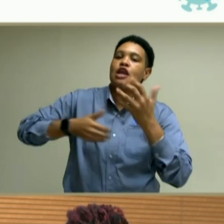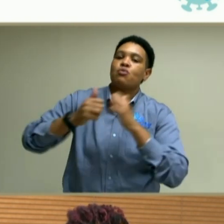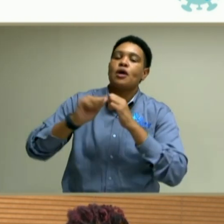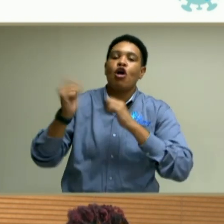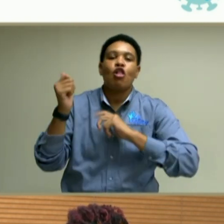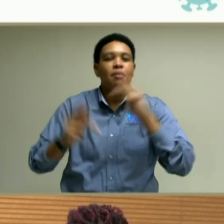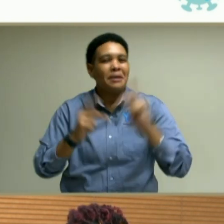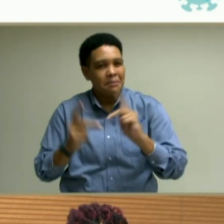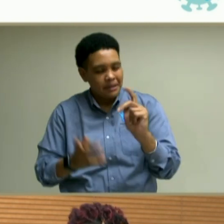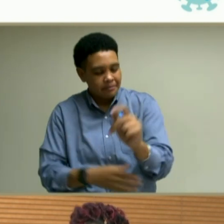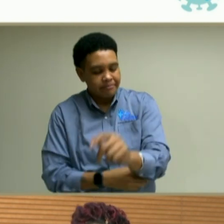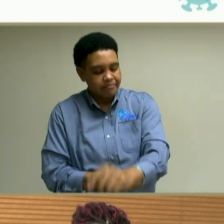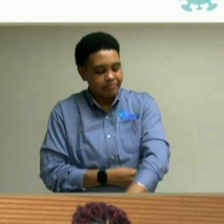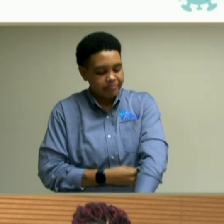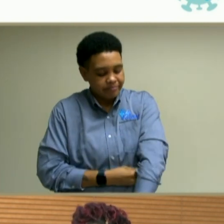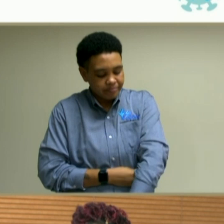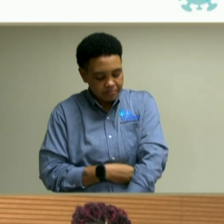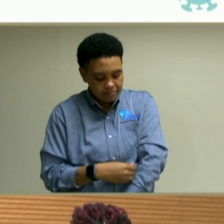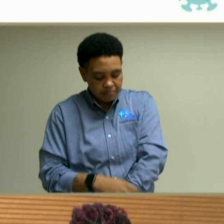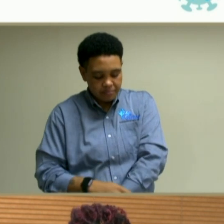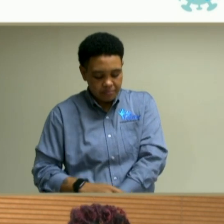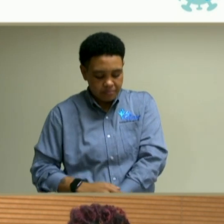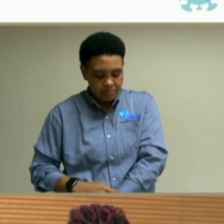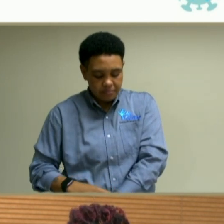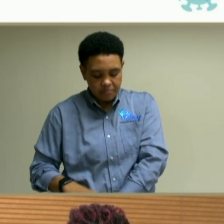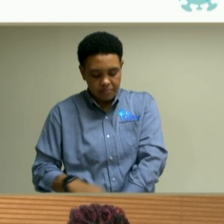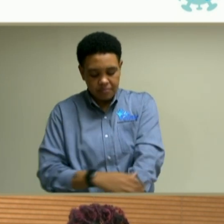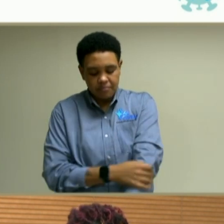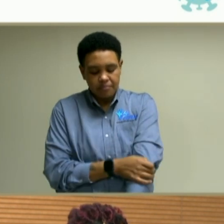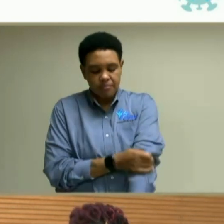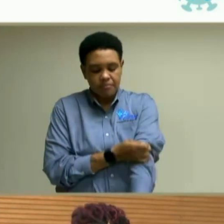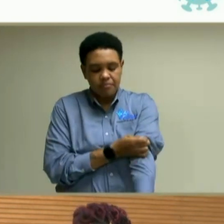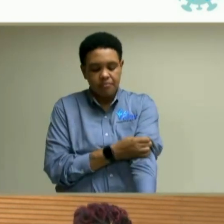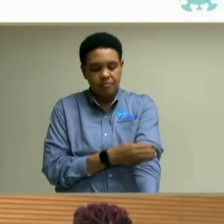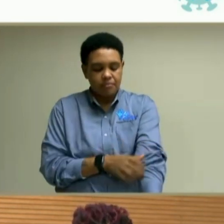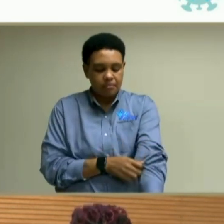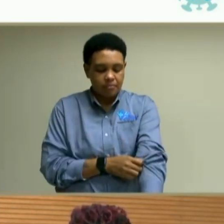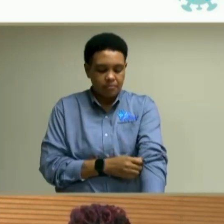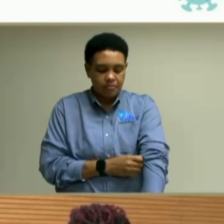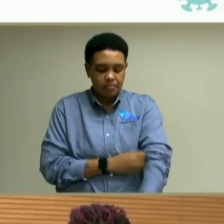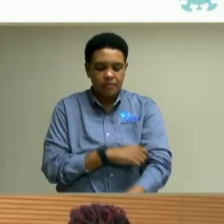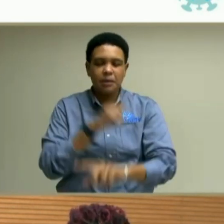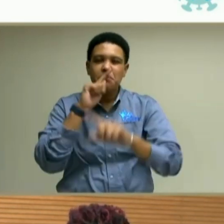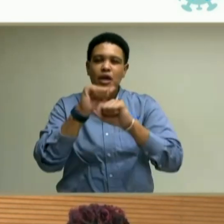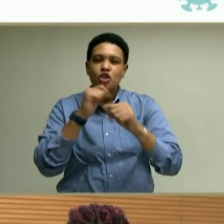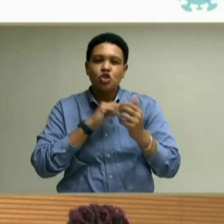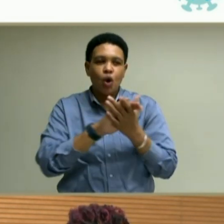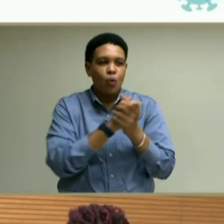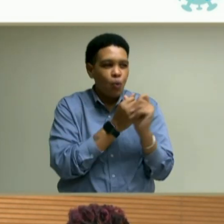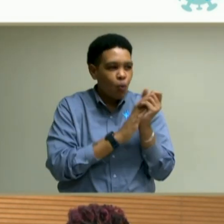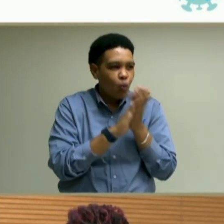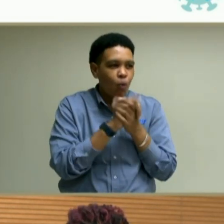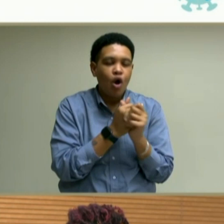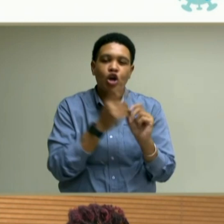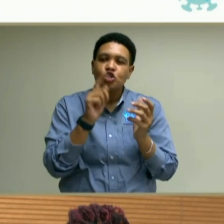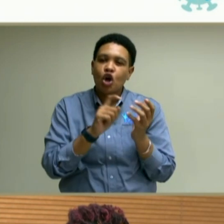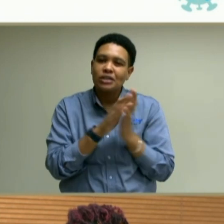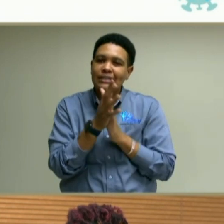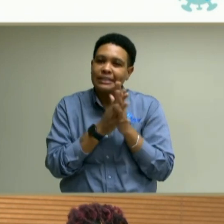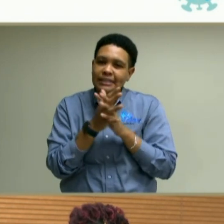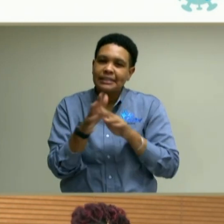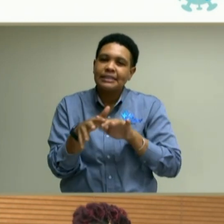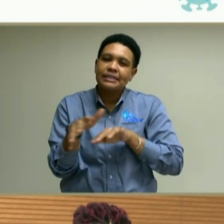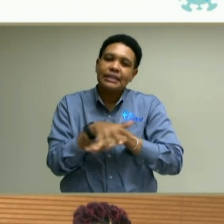with other persons. Making sure that we're washing our hands as well or sanitizing with our alcohol-based